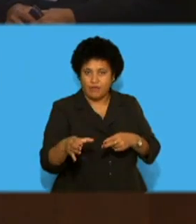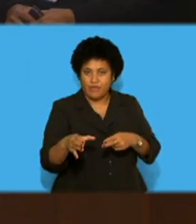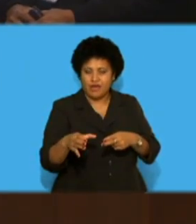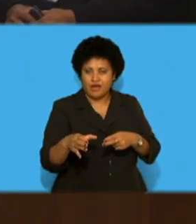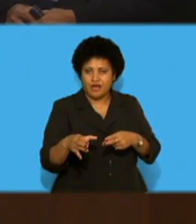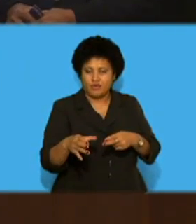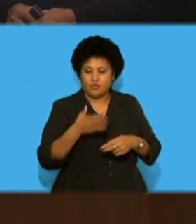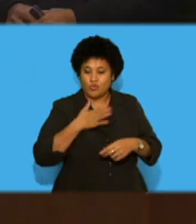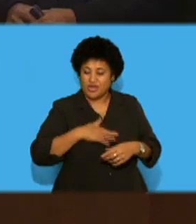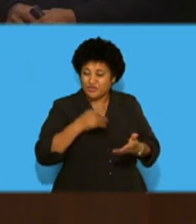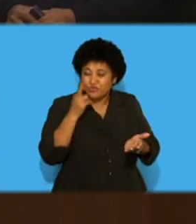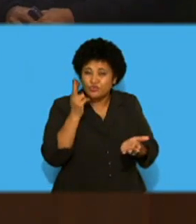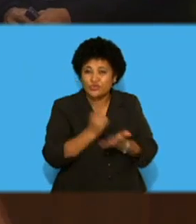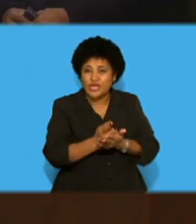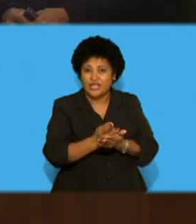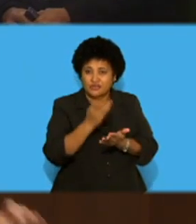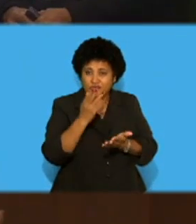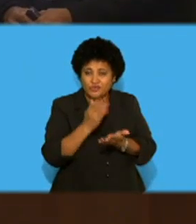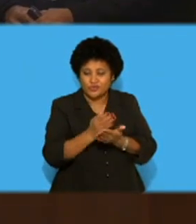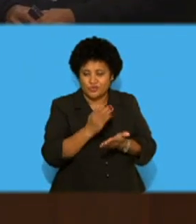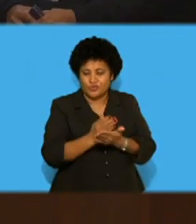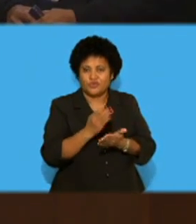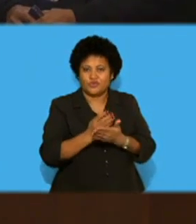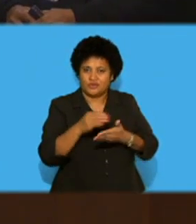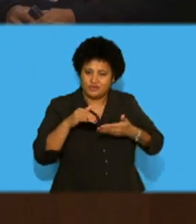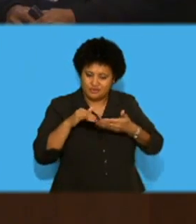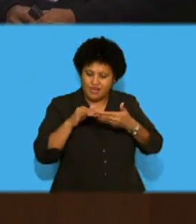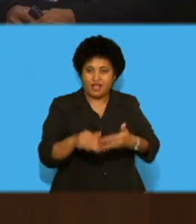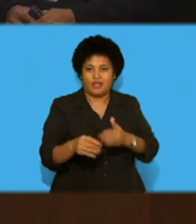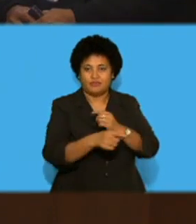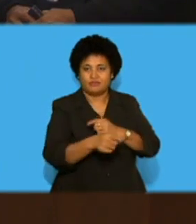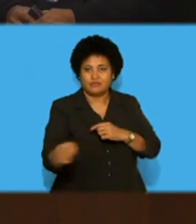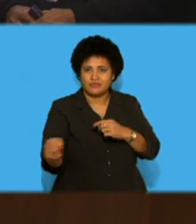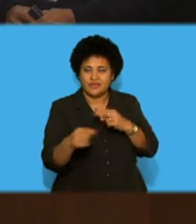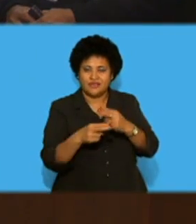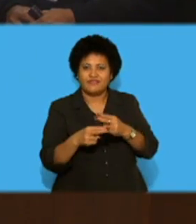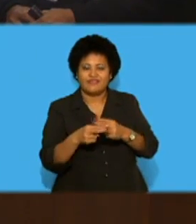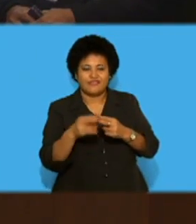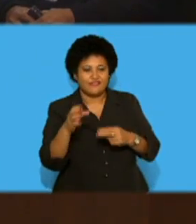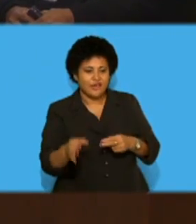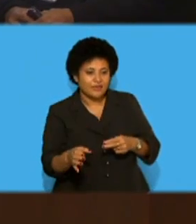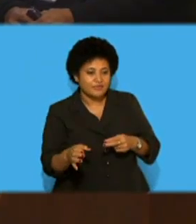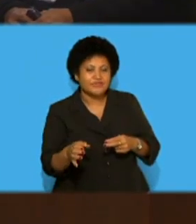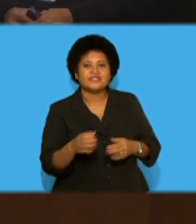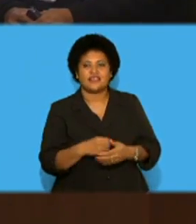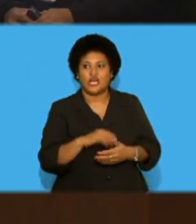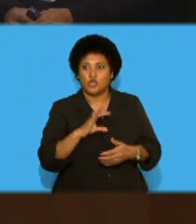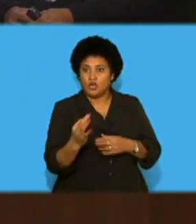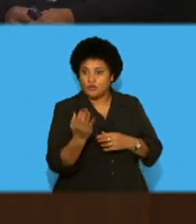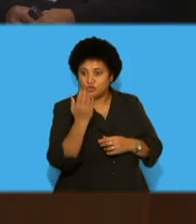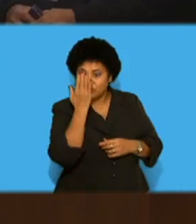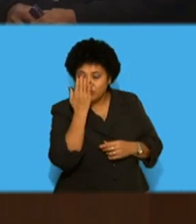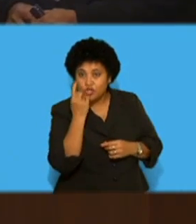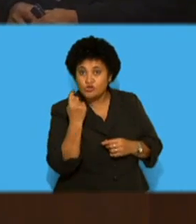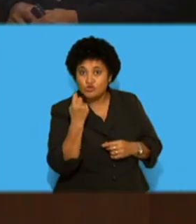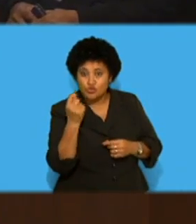be genuine. We need to be genuine about helping these farmers. Not because the election is around the